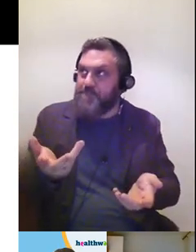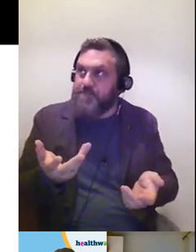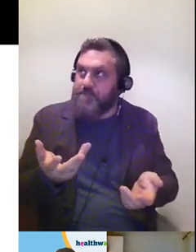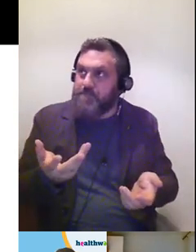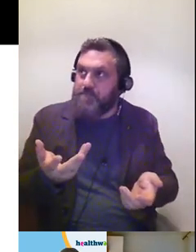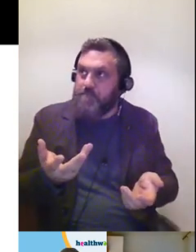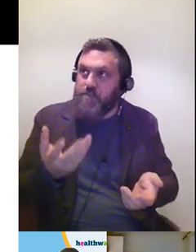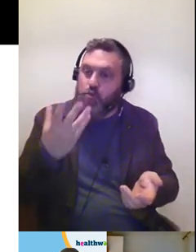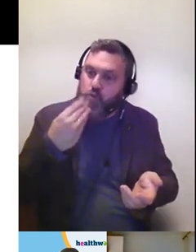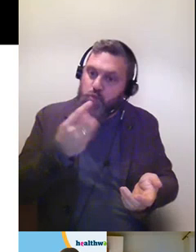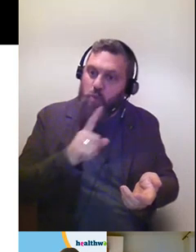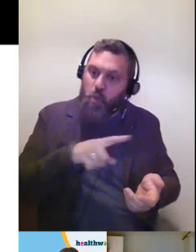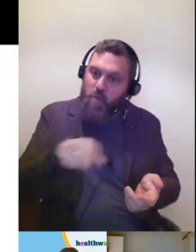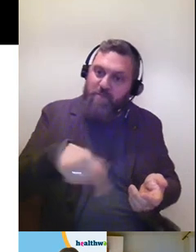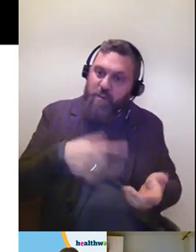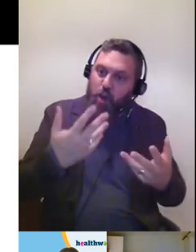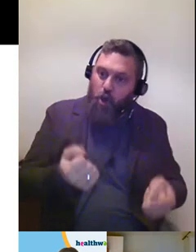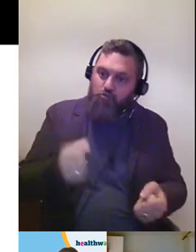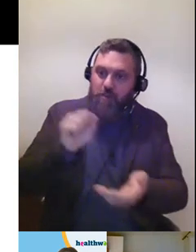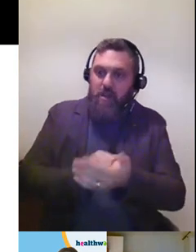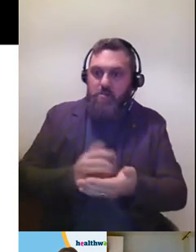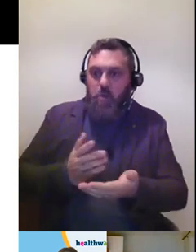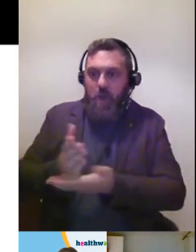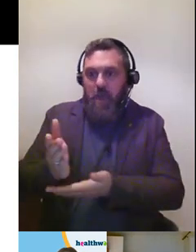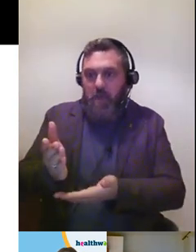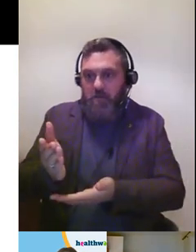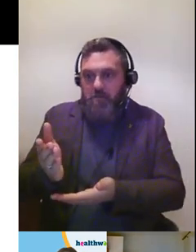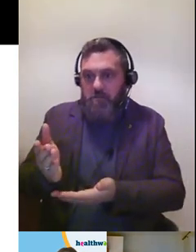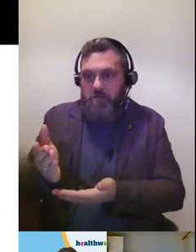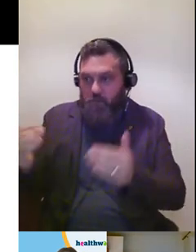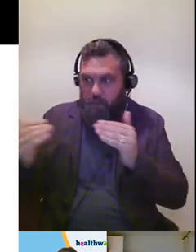precious resources really in the things that people actually want.